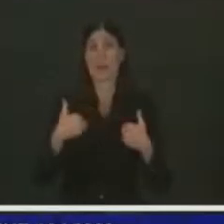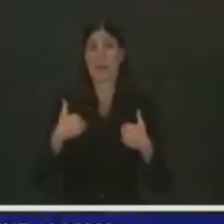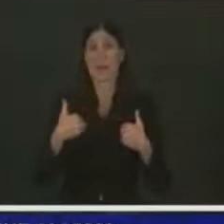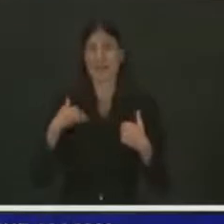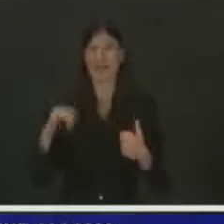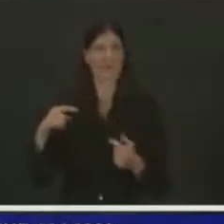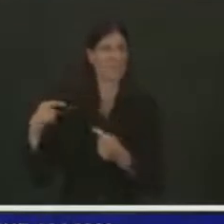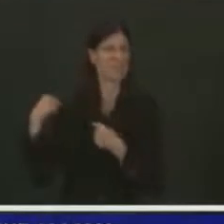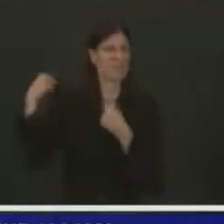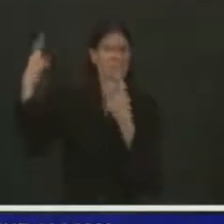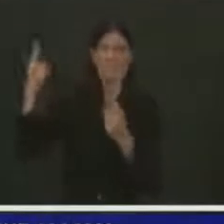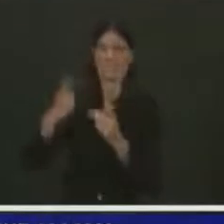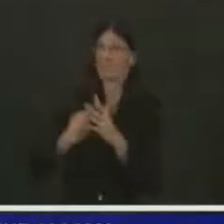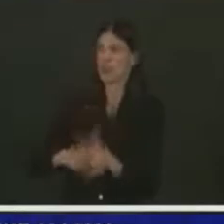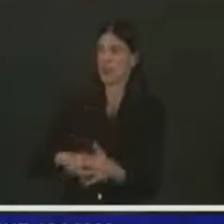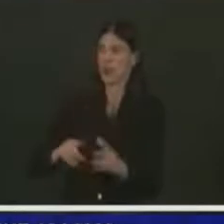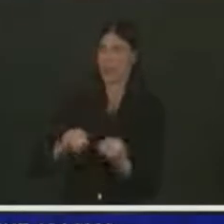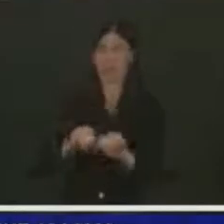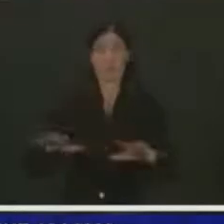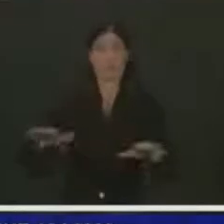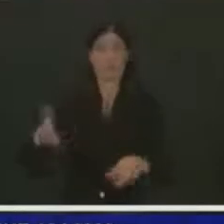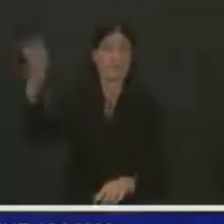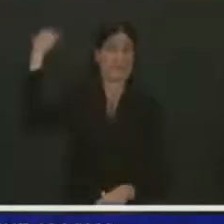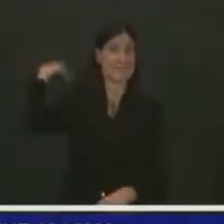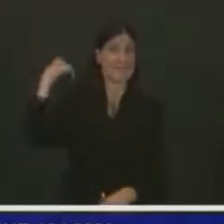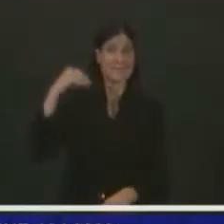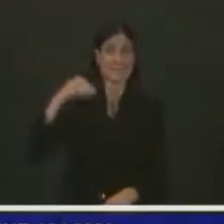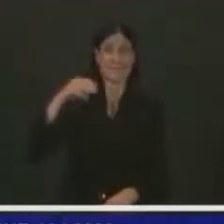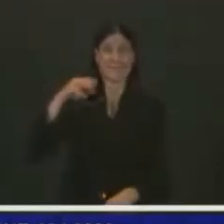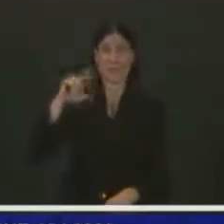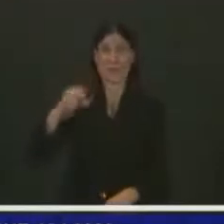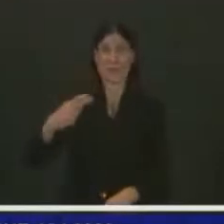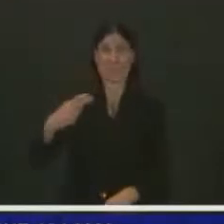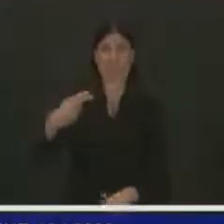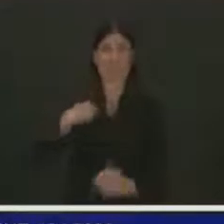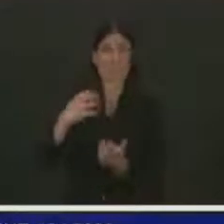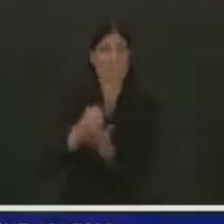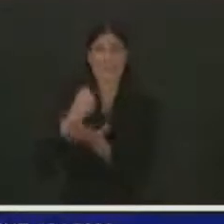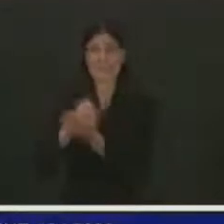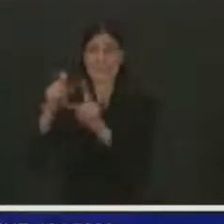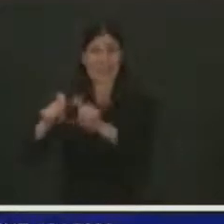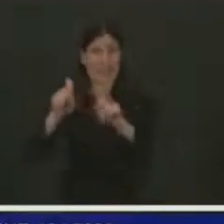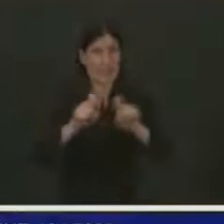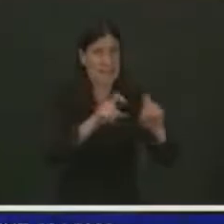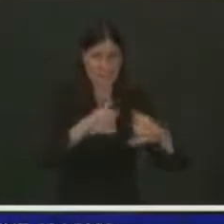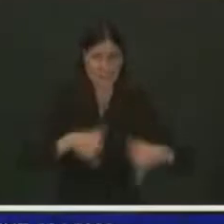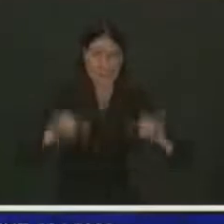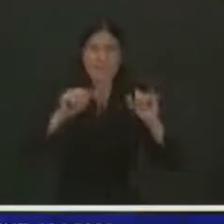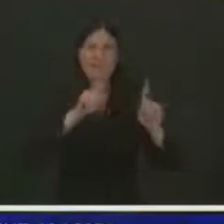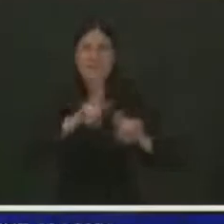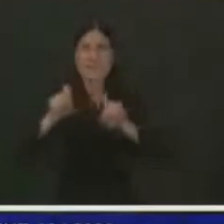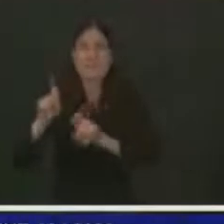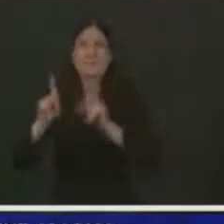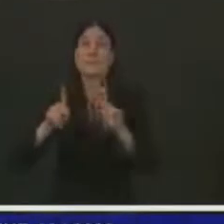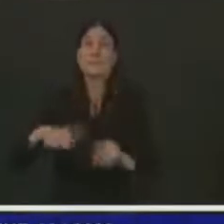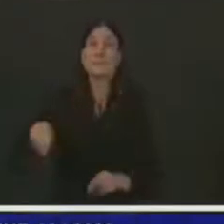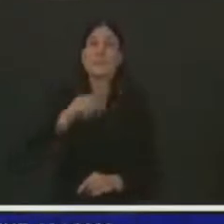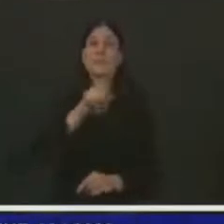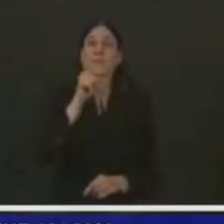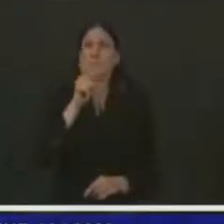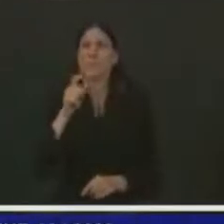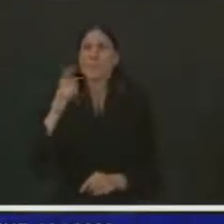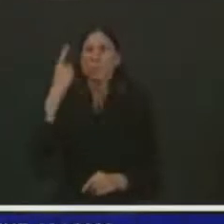doing since the beginning and will continue to prioritize getting them tested, identified, if